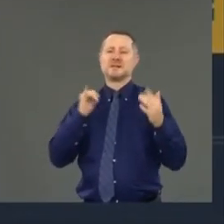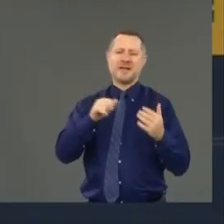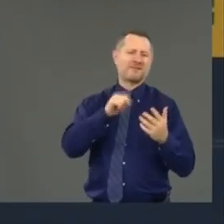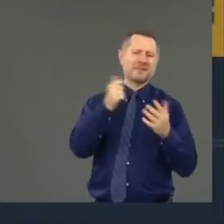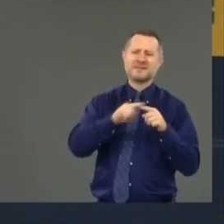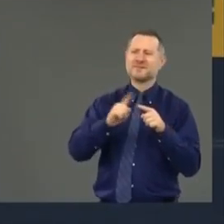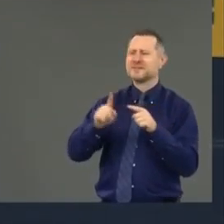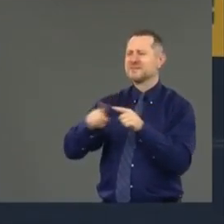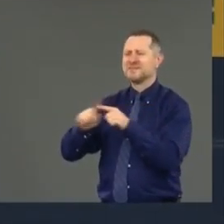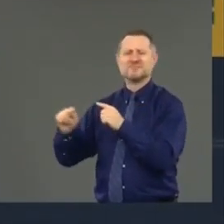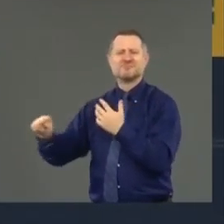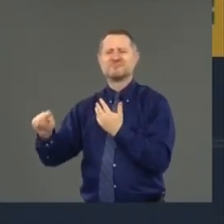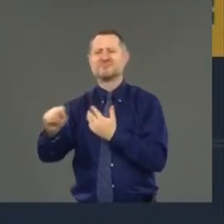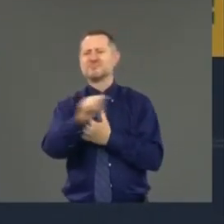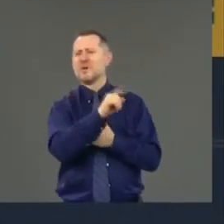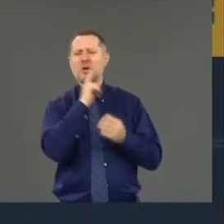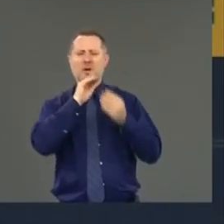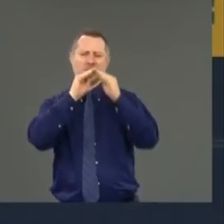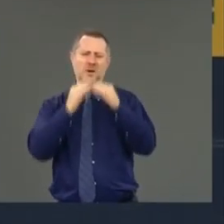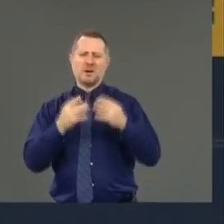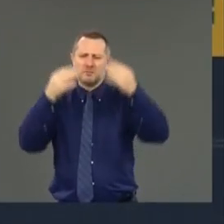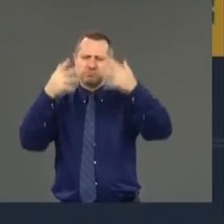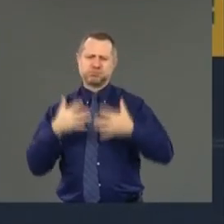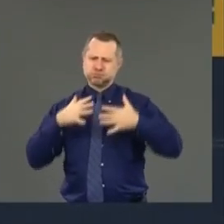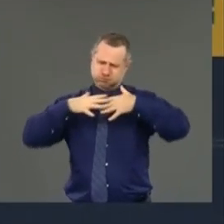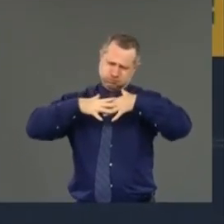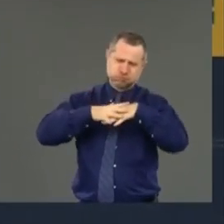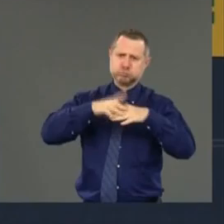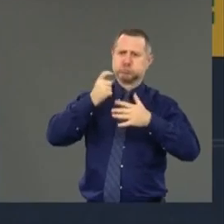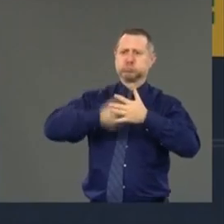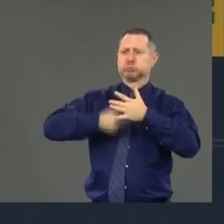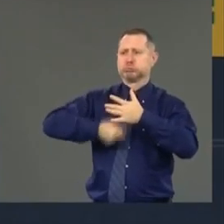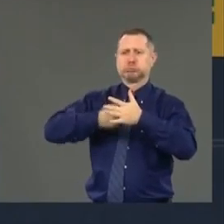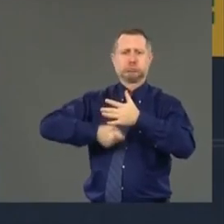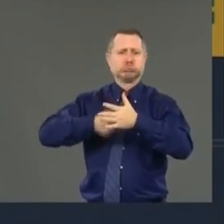a job creator, but it is very important for the